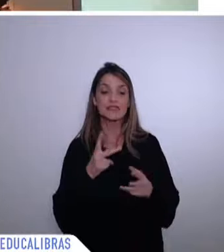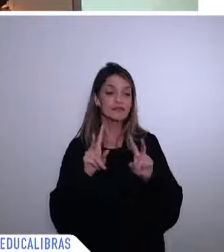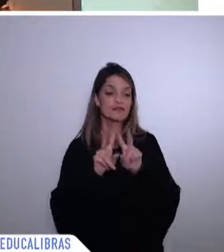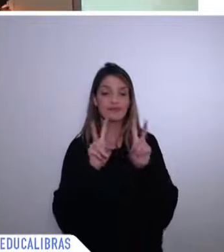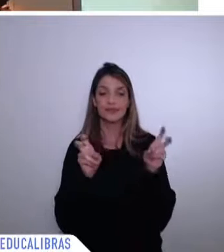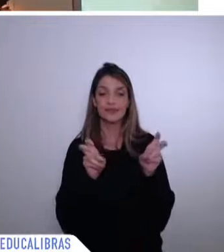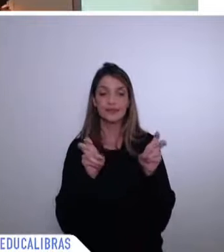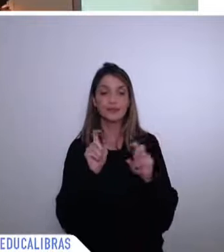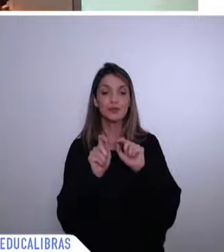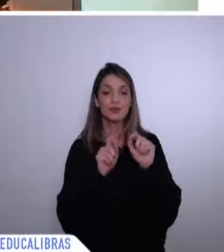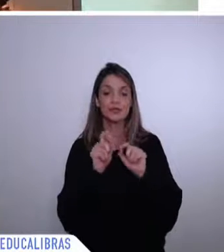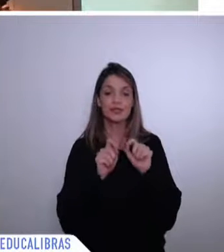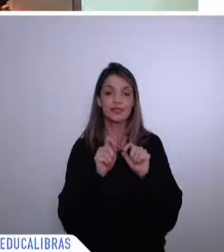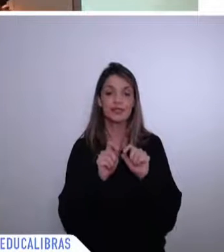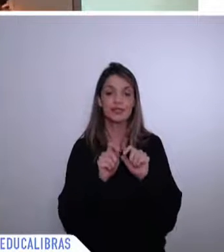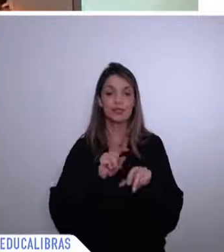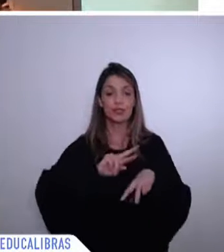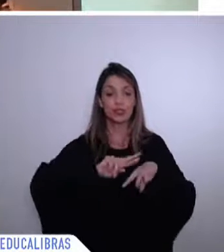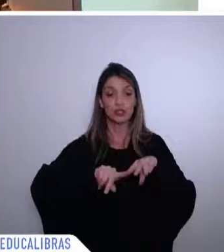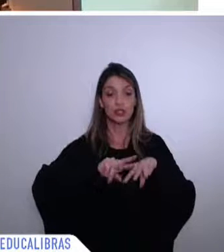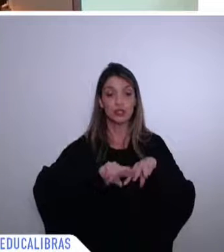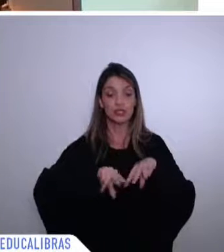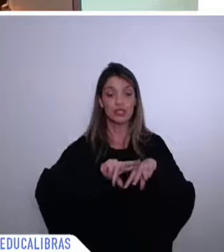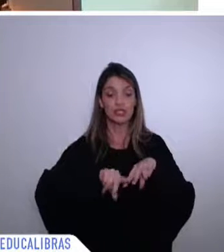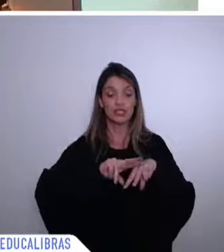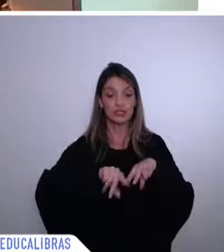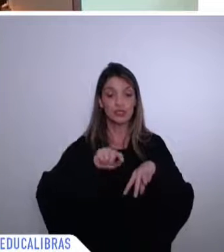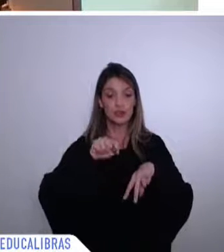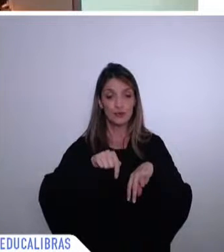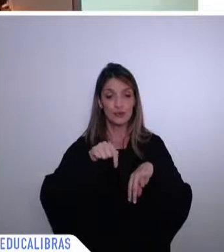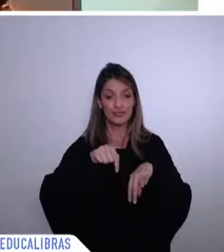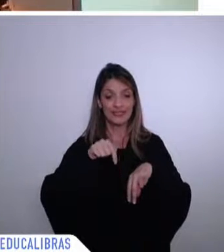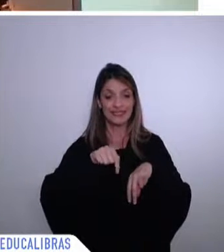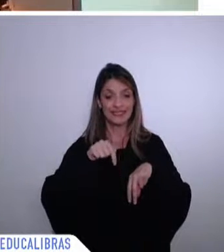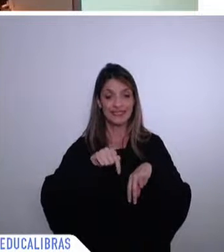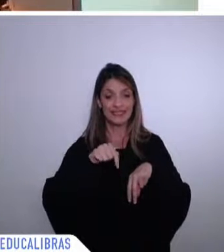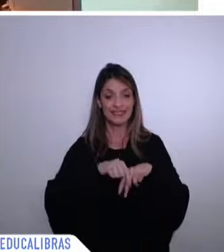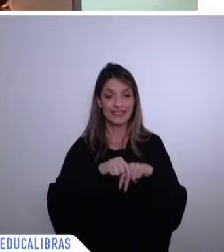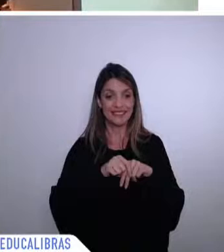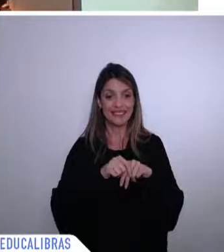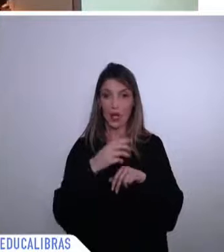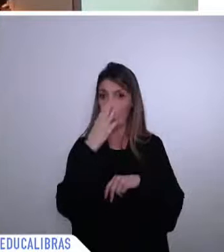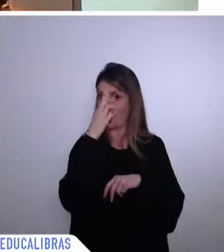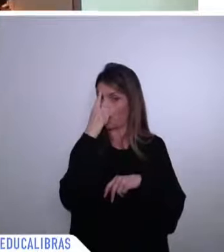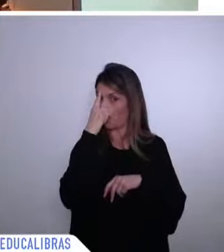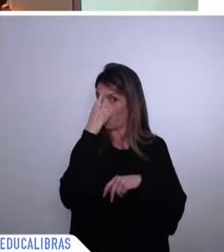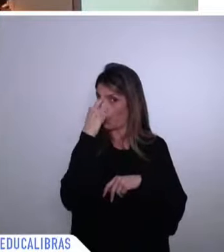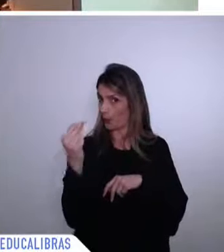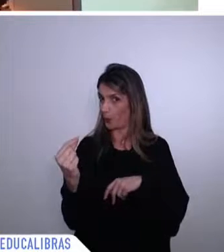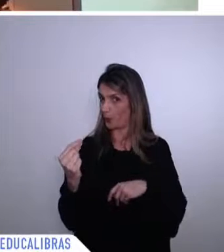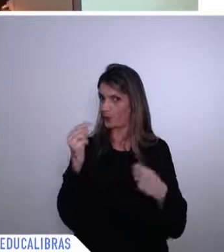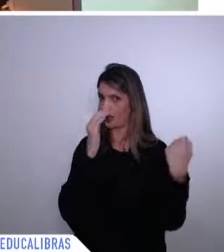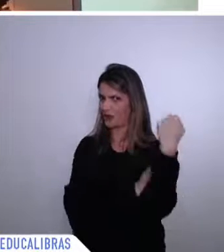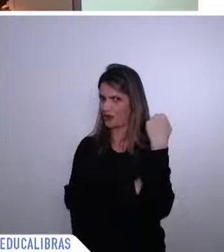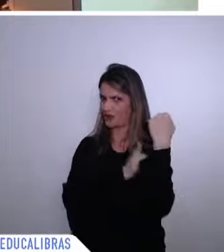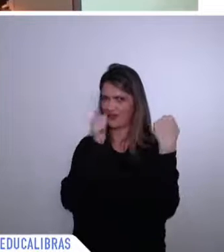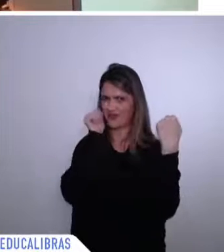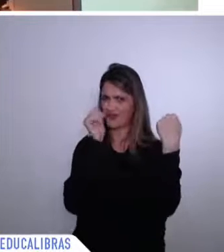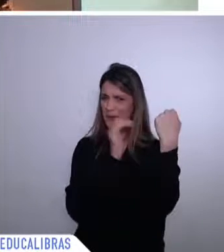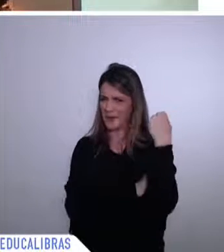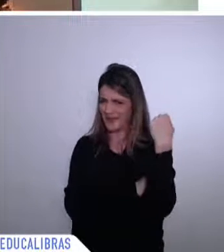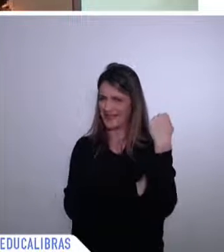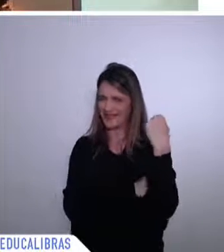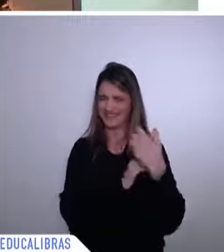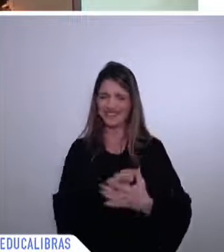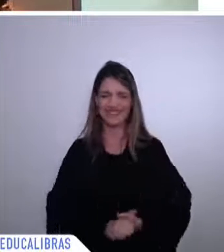I was interested with talking about the gender issue, and I'm going to be the feminist witch of